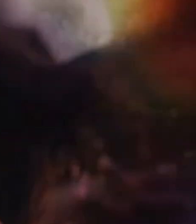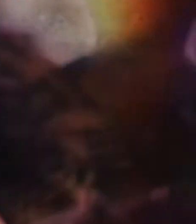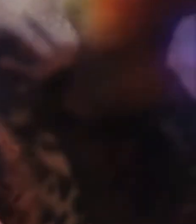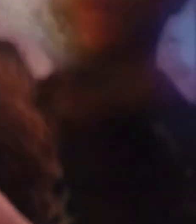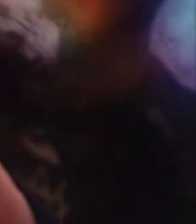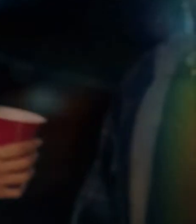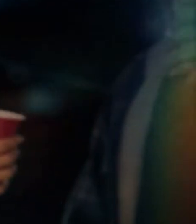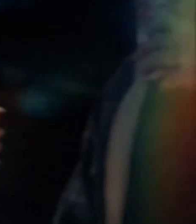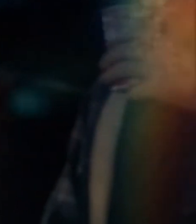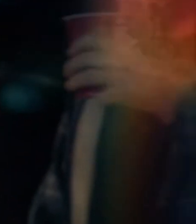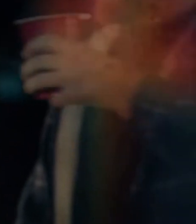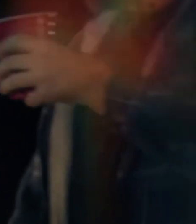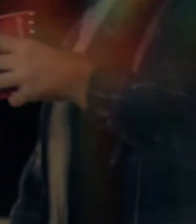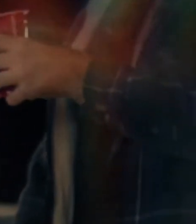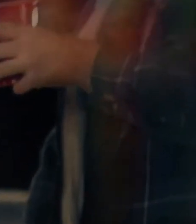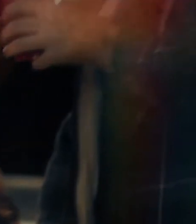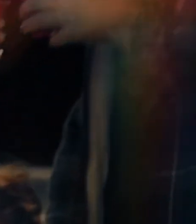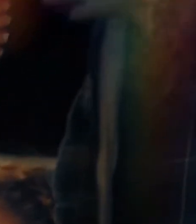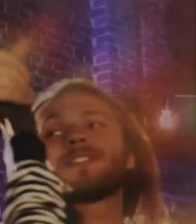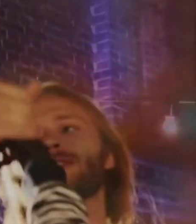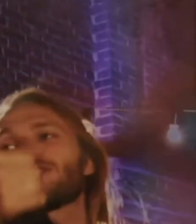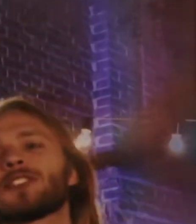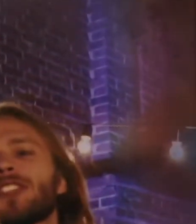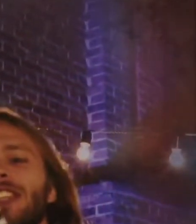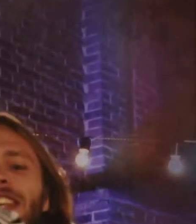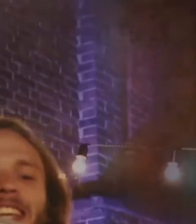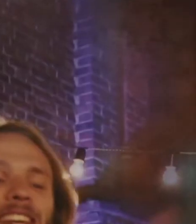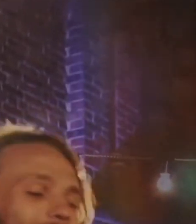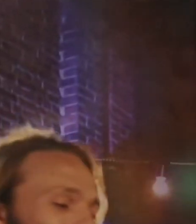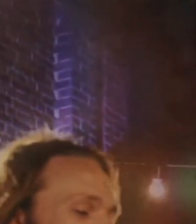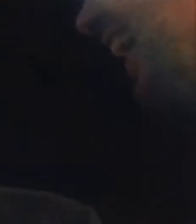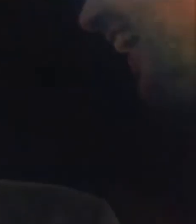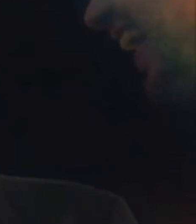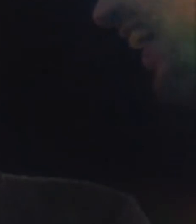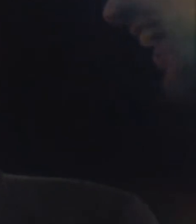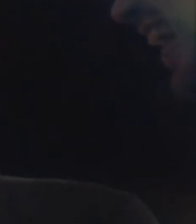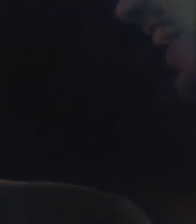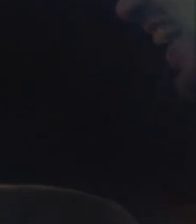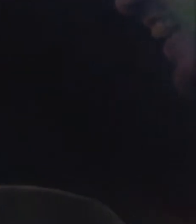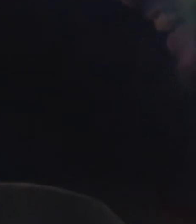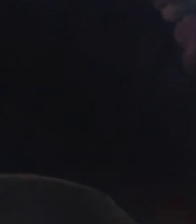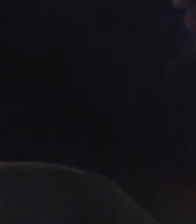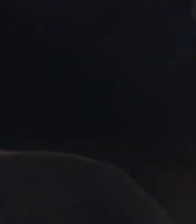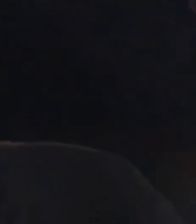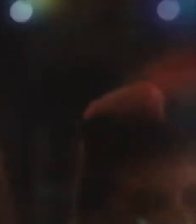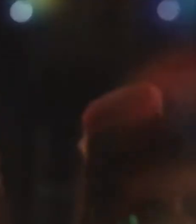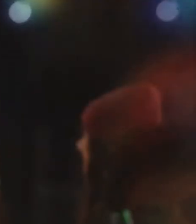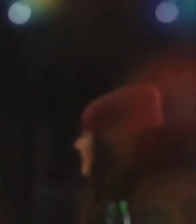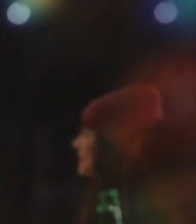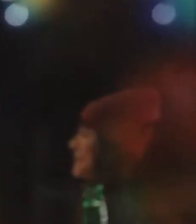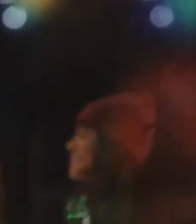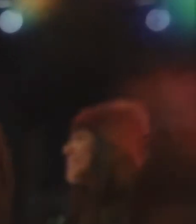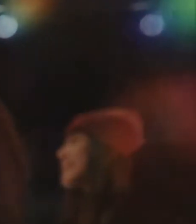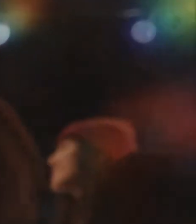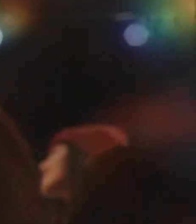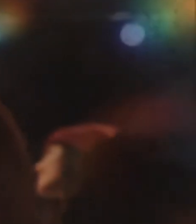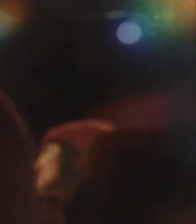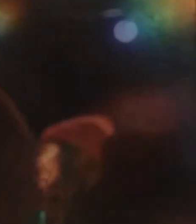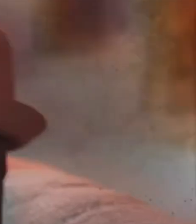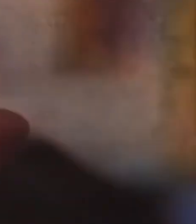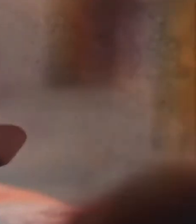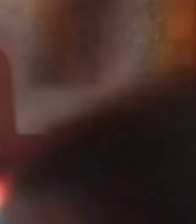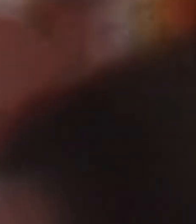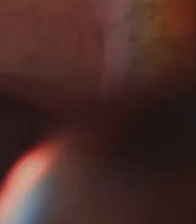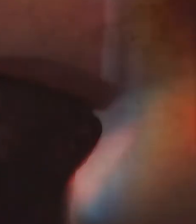Oh, yeah, now this is my kind of jam. Look at these close talkers. Thanks for not wearing